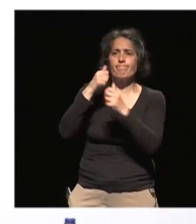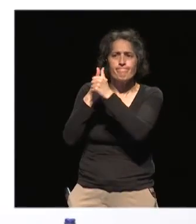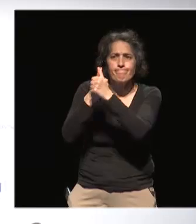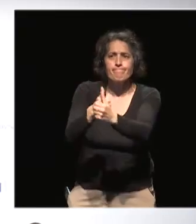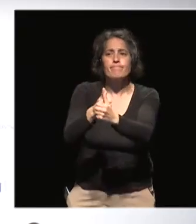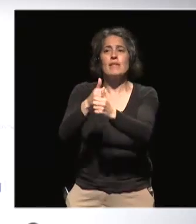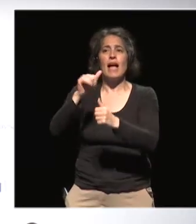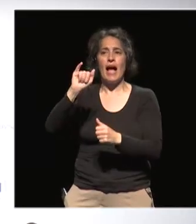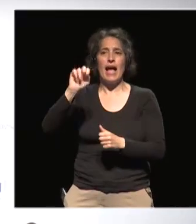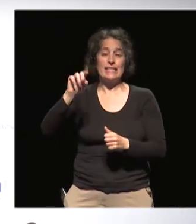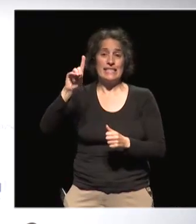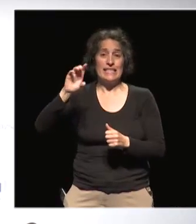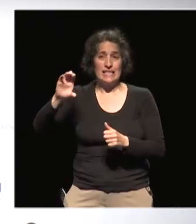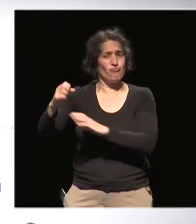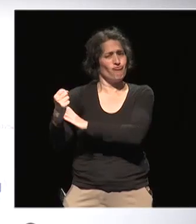and these, all of us, of course,